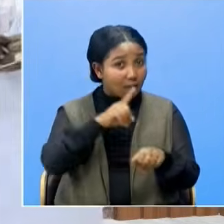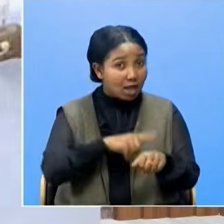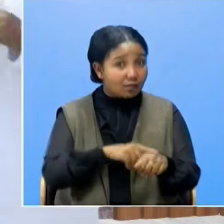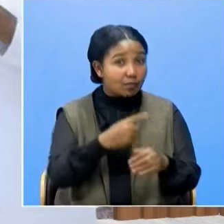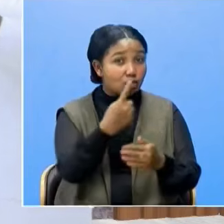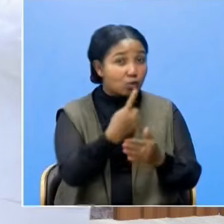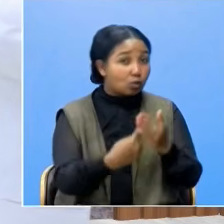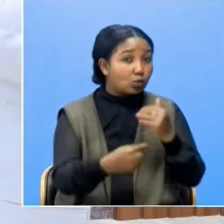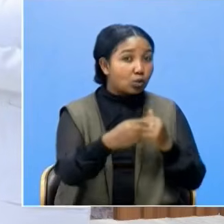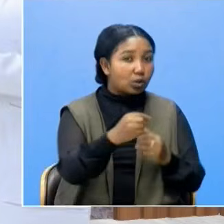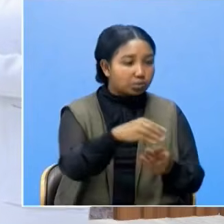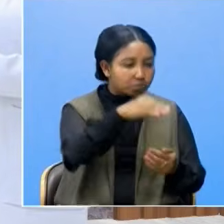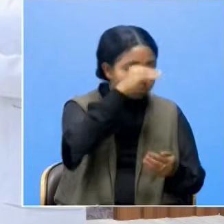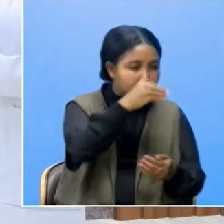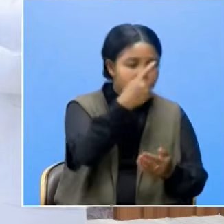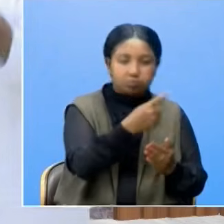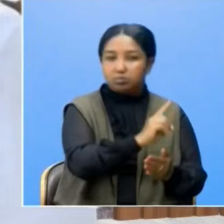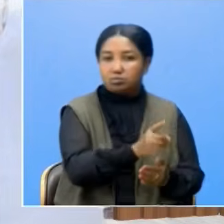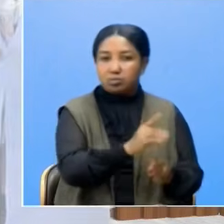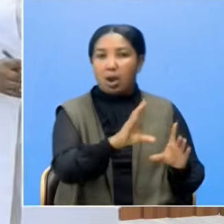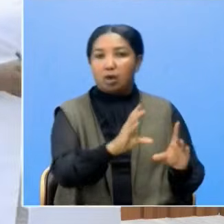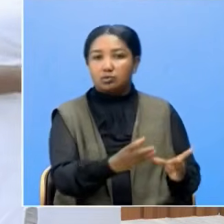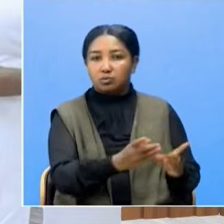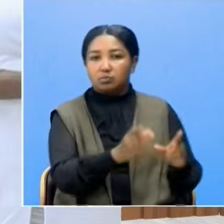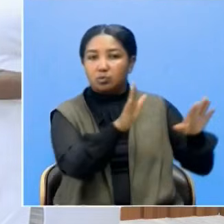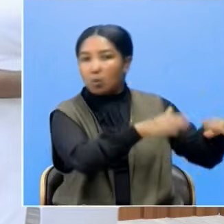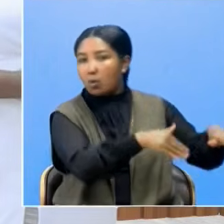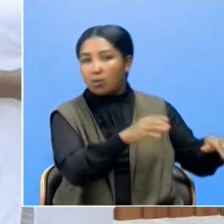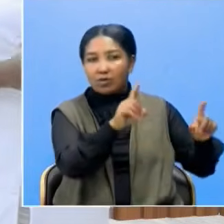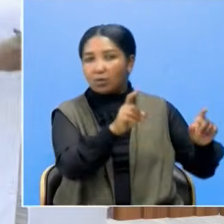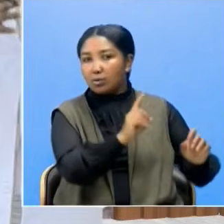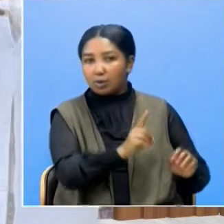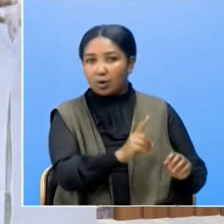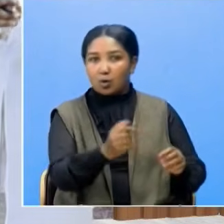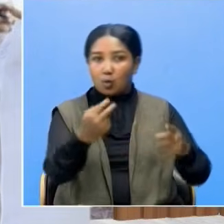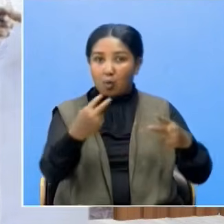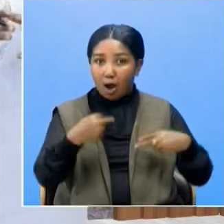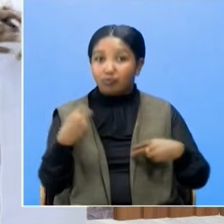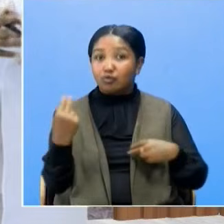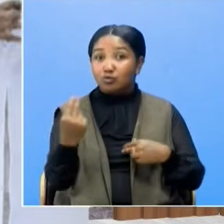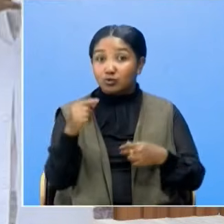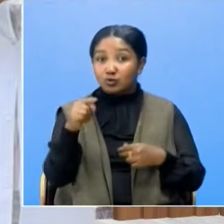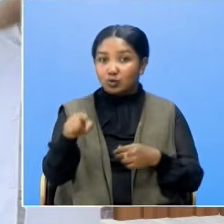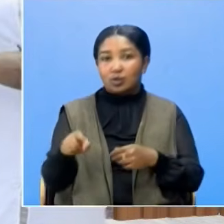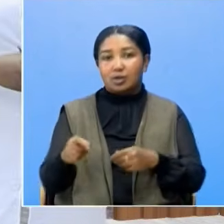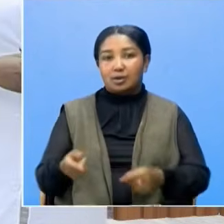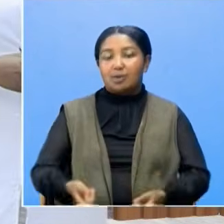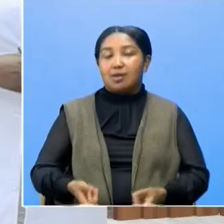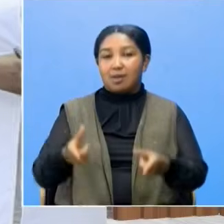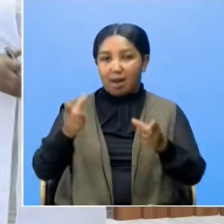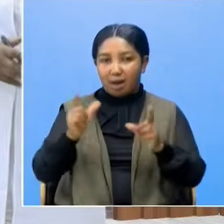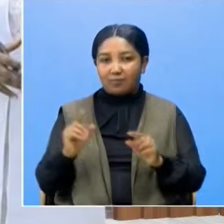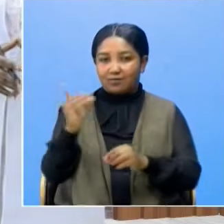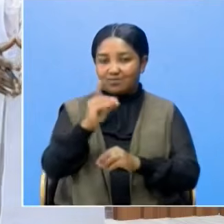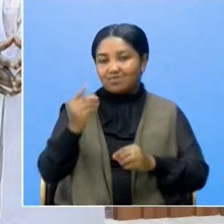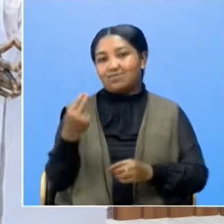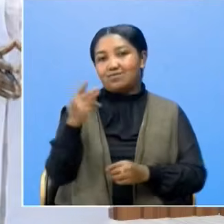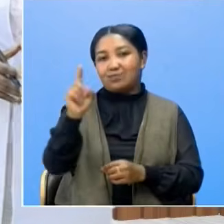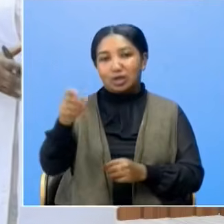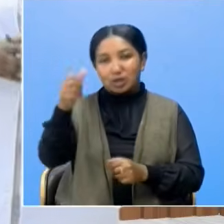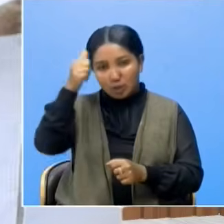only for just learning in a classroom and taking exams, okay? We have to use them in our real life. So this